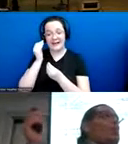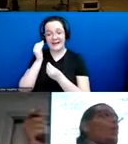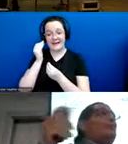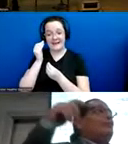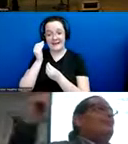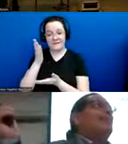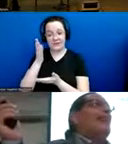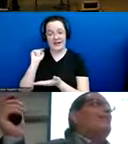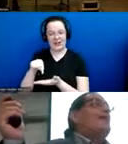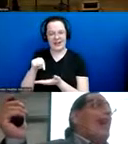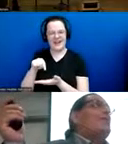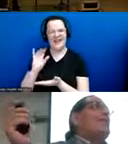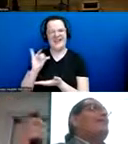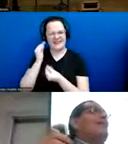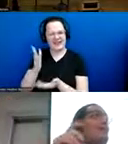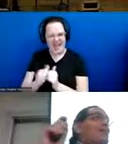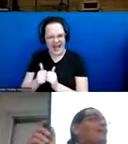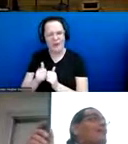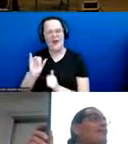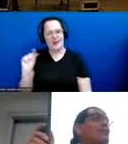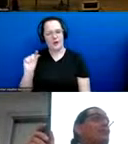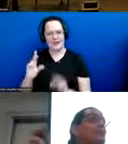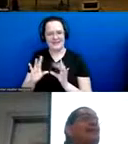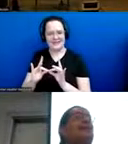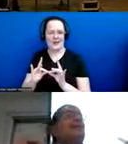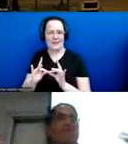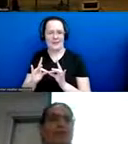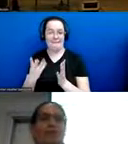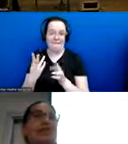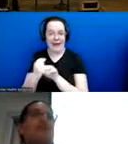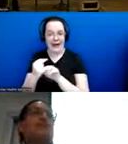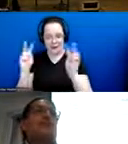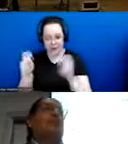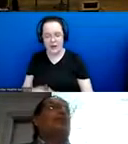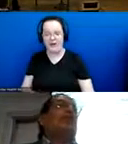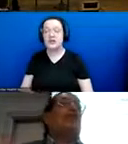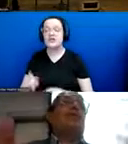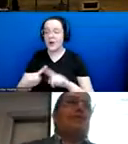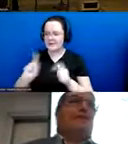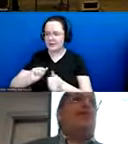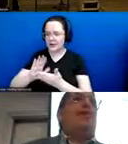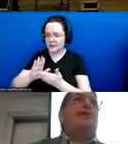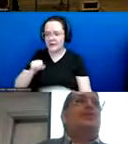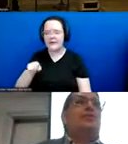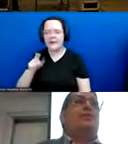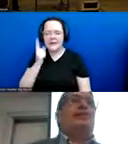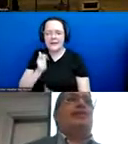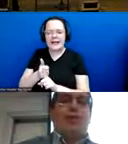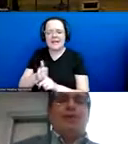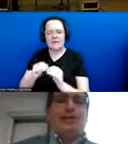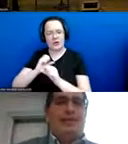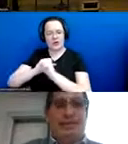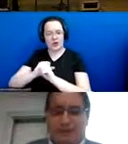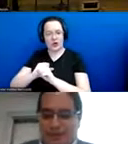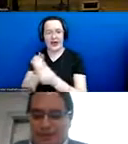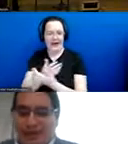this, quantum entanglement highway. So it's a very different way to do it. That, of course, it happens to be more secure because now everything is protected with